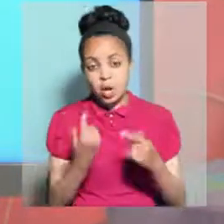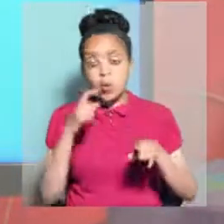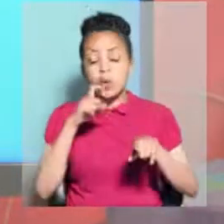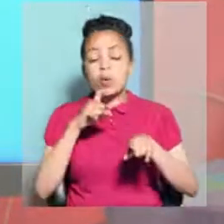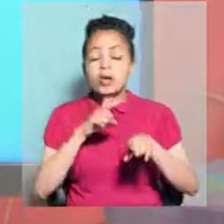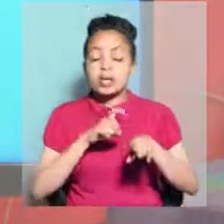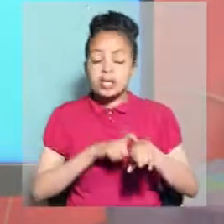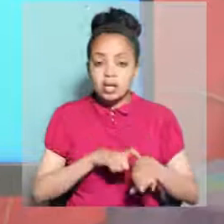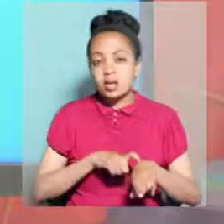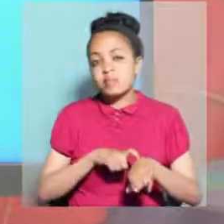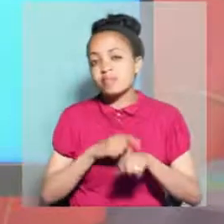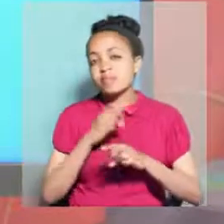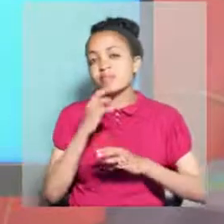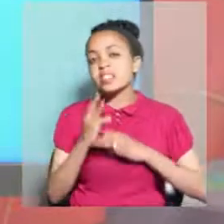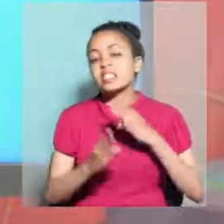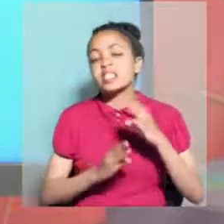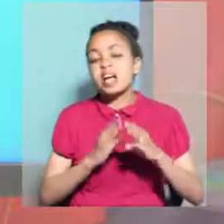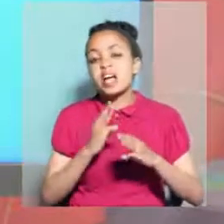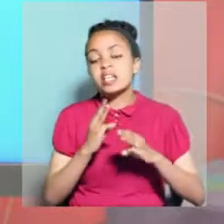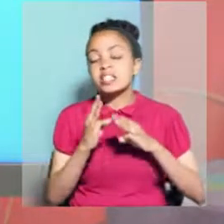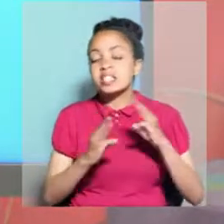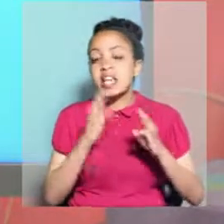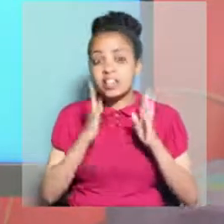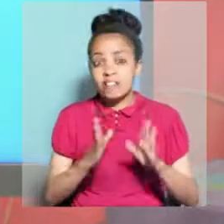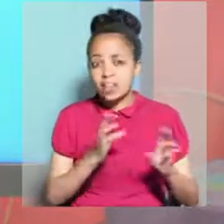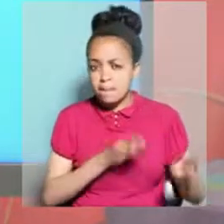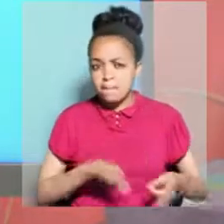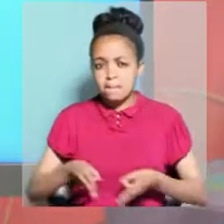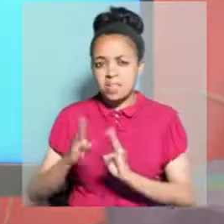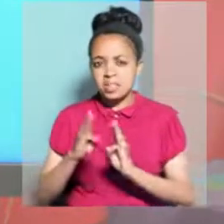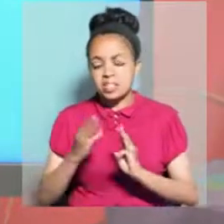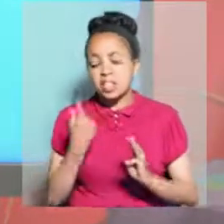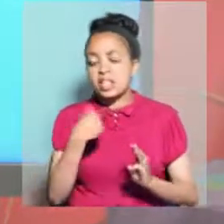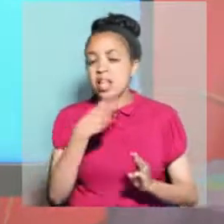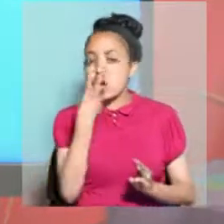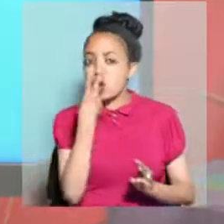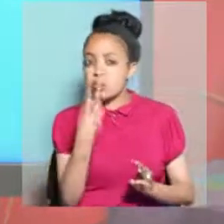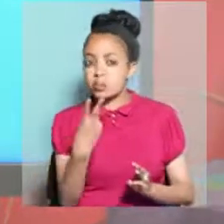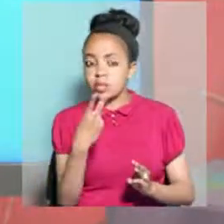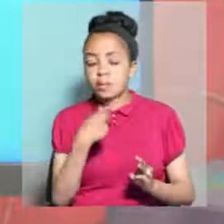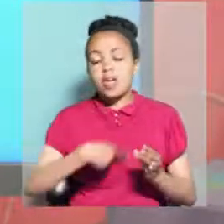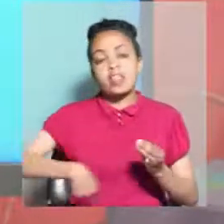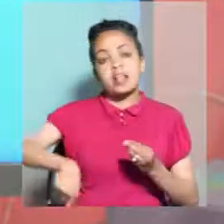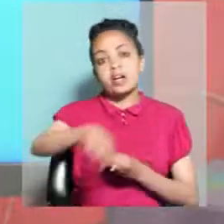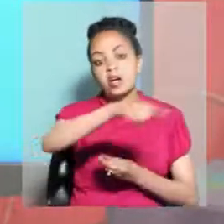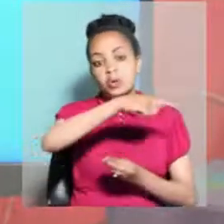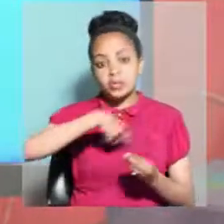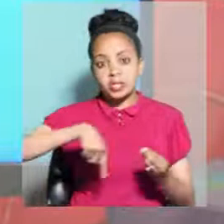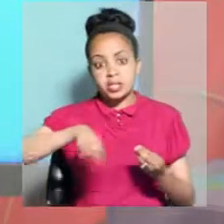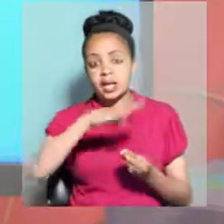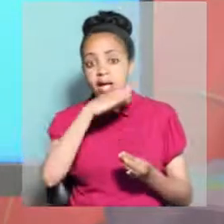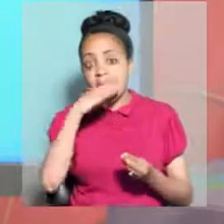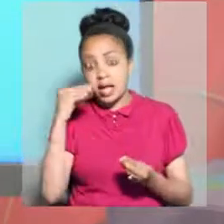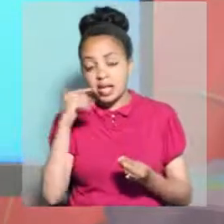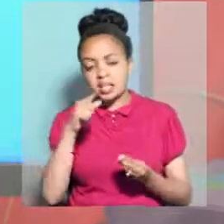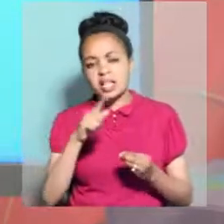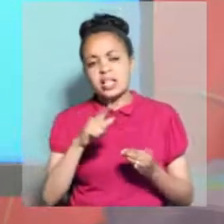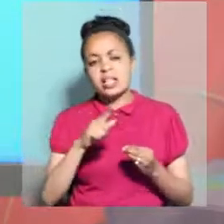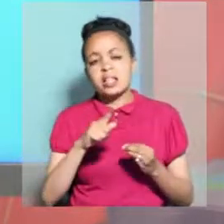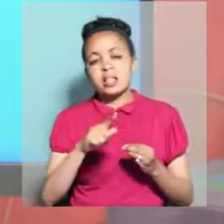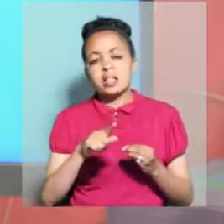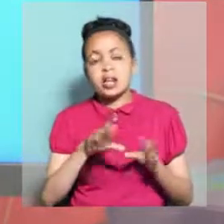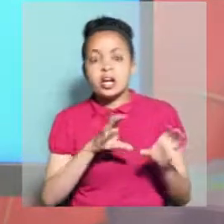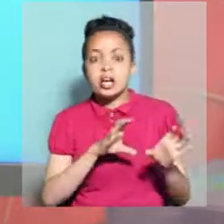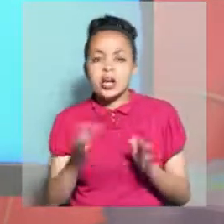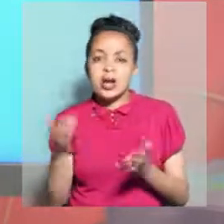nowadays scientific method, which is a recent scientific method, they observe their surrounding and they carry